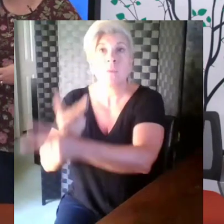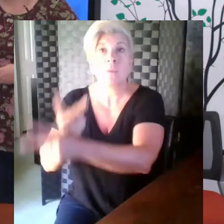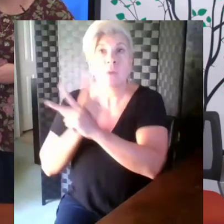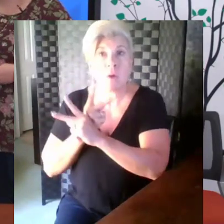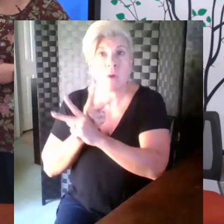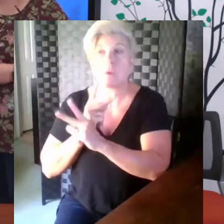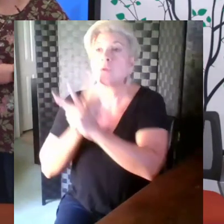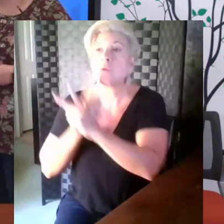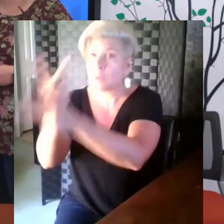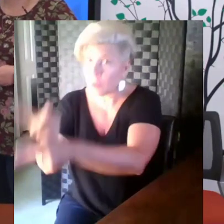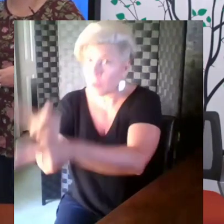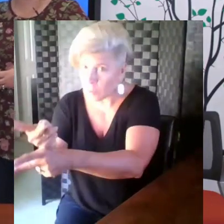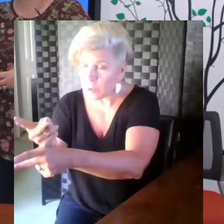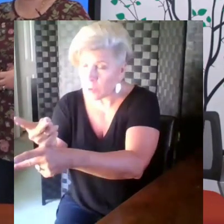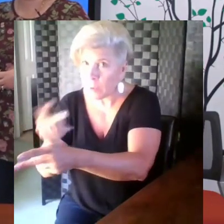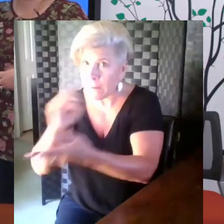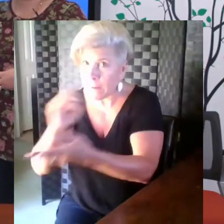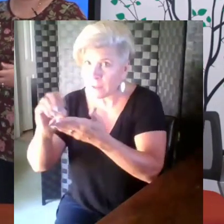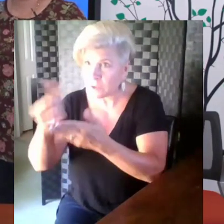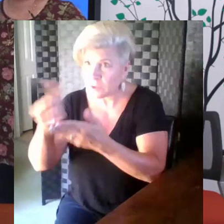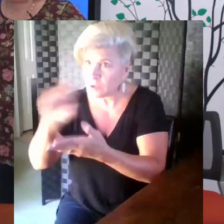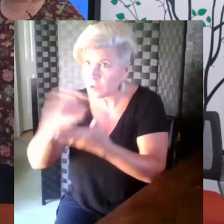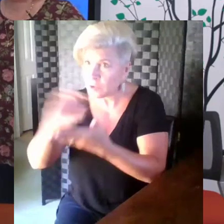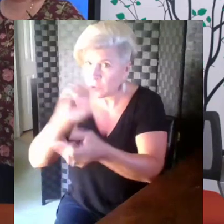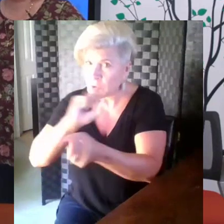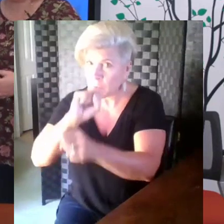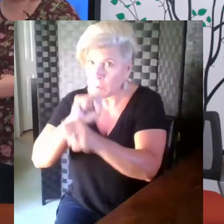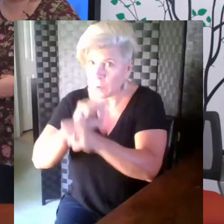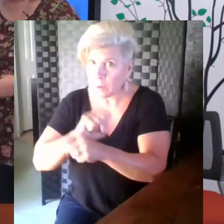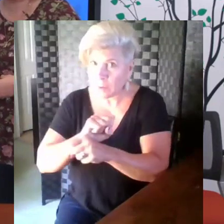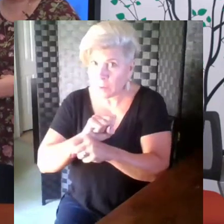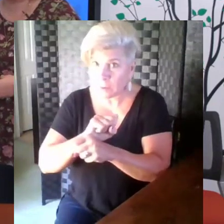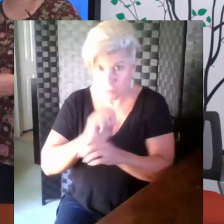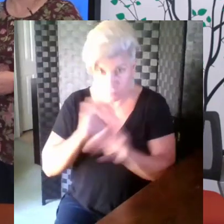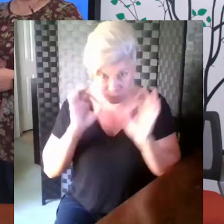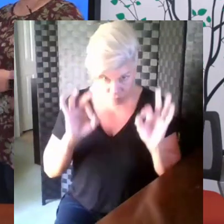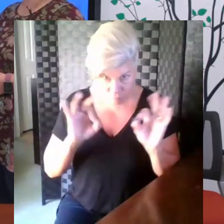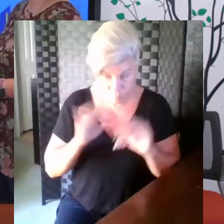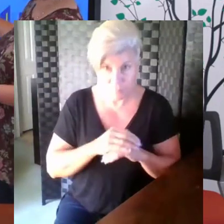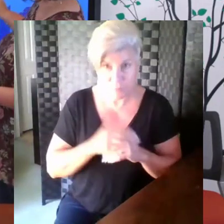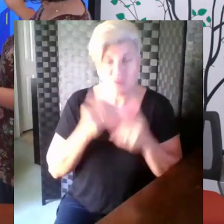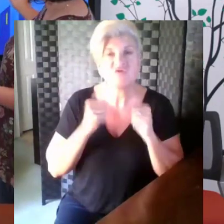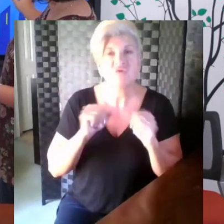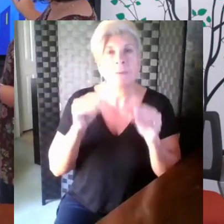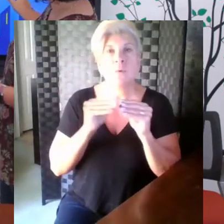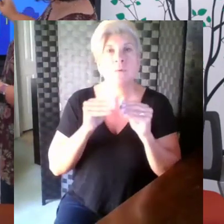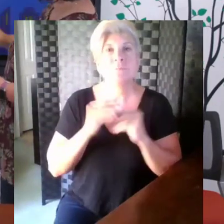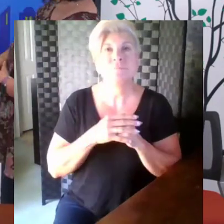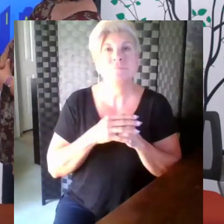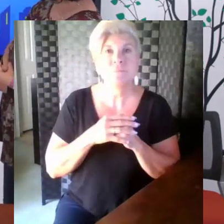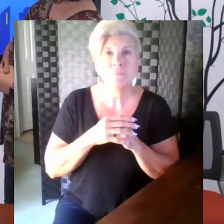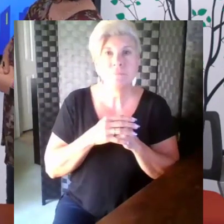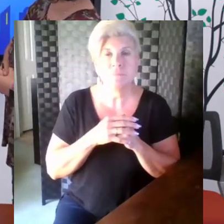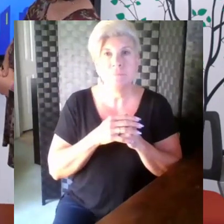a pencil so you can do your work. How are you doing? Let's try some more.